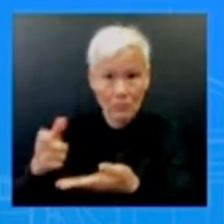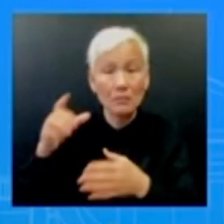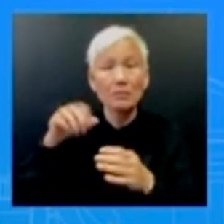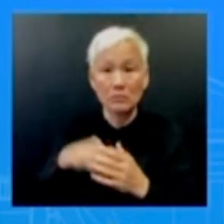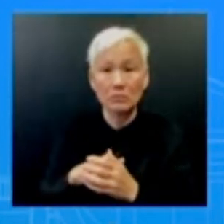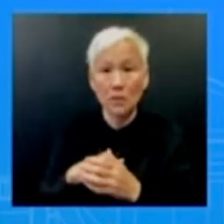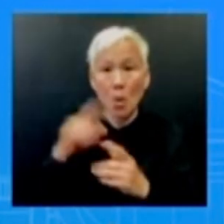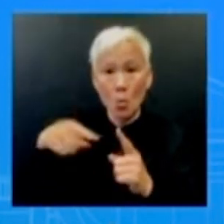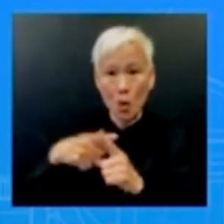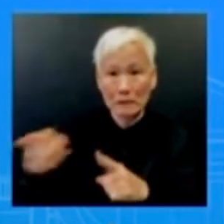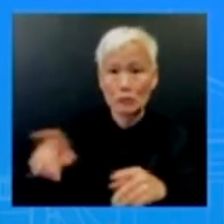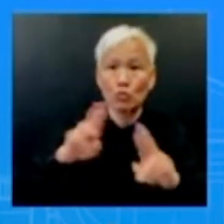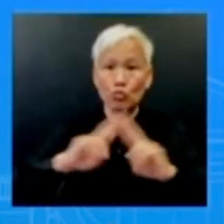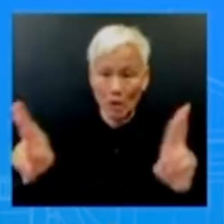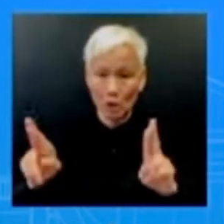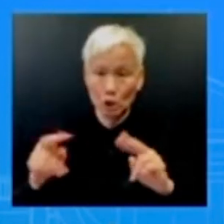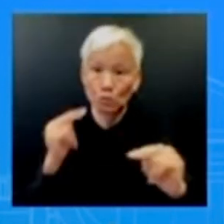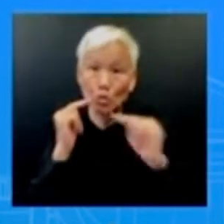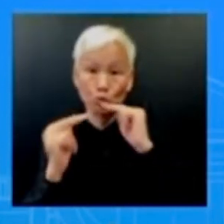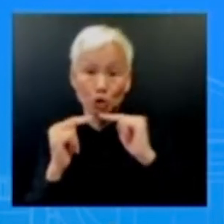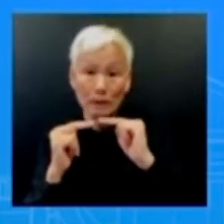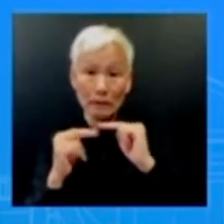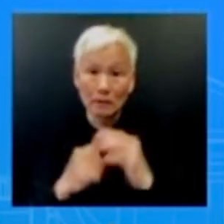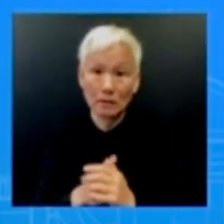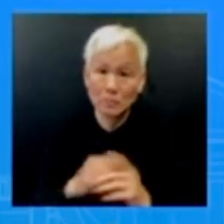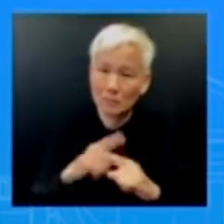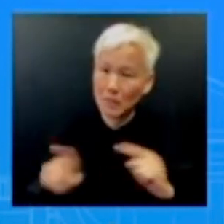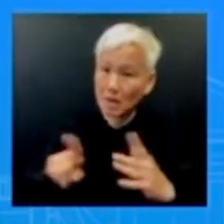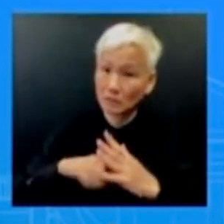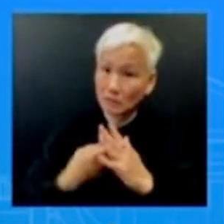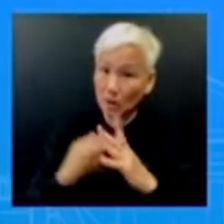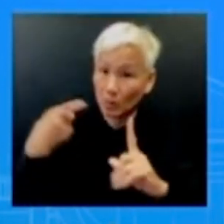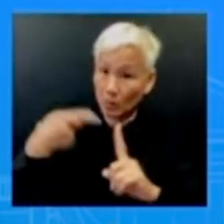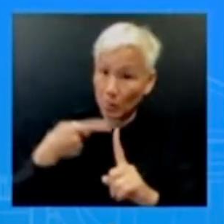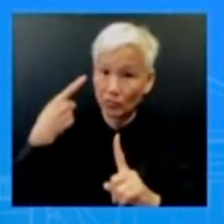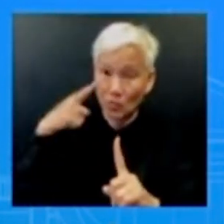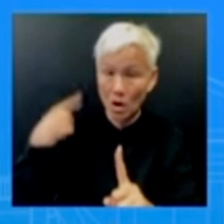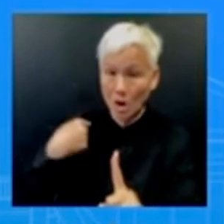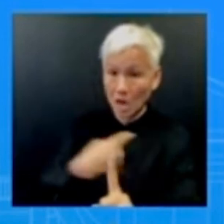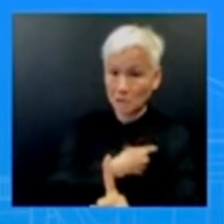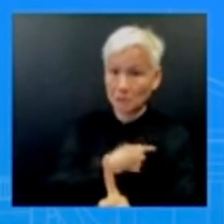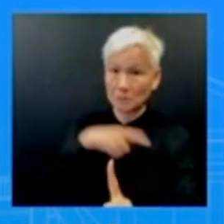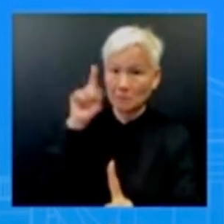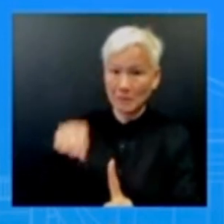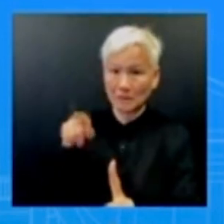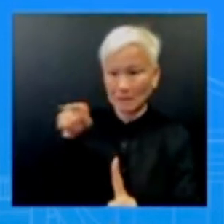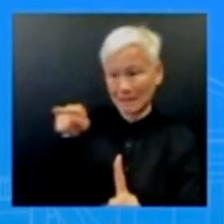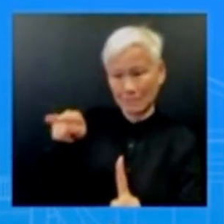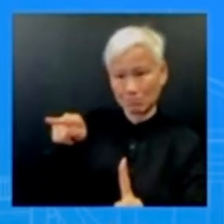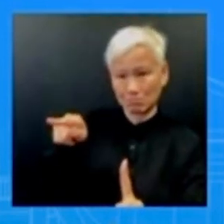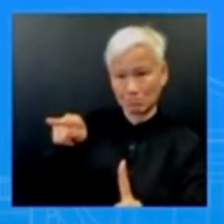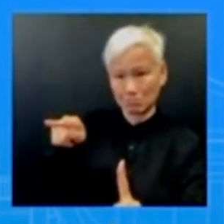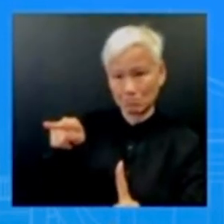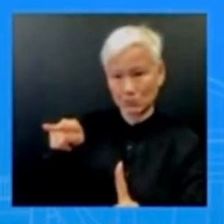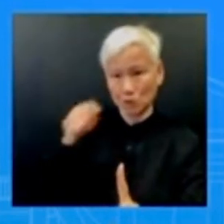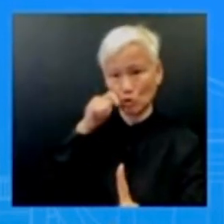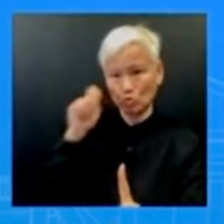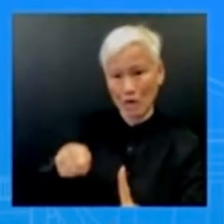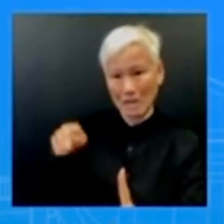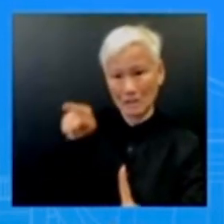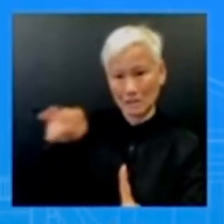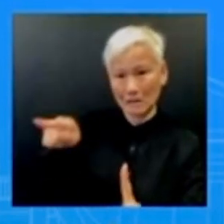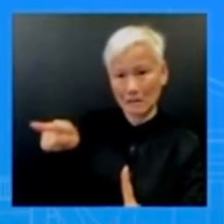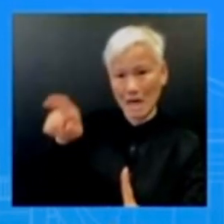negotiate. But the starting point for us has got to be him. The Ukrainians have to be heard.